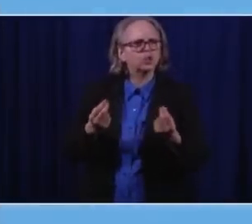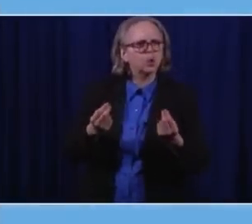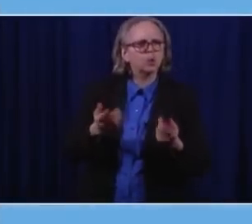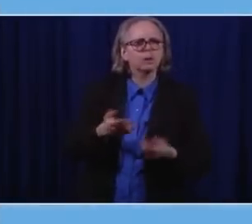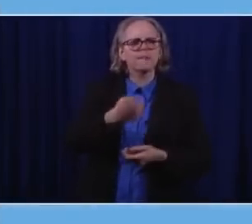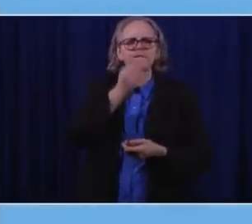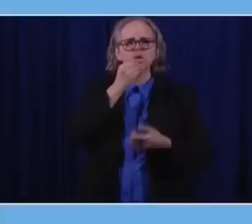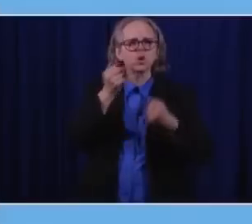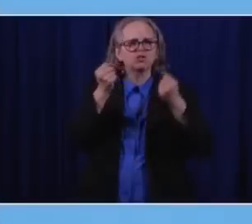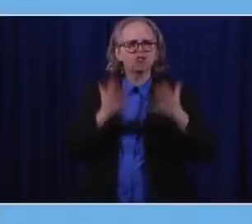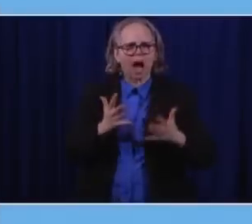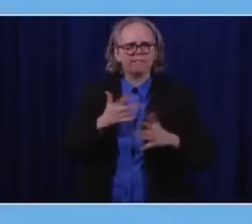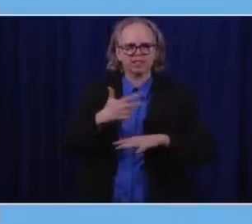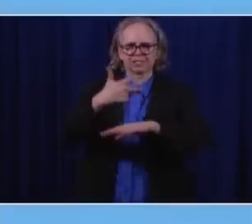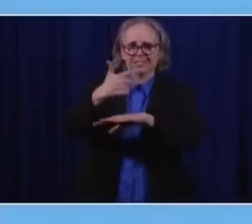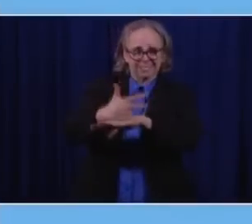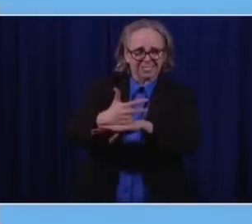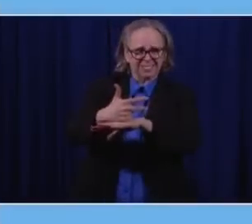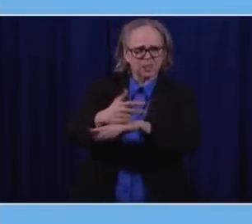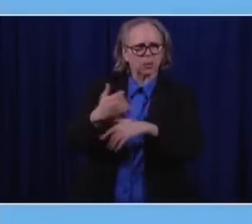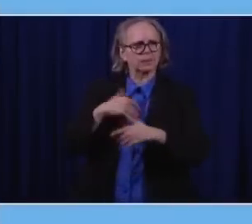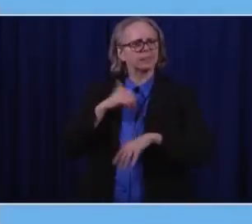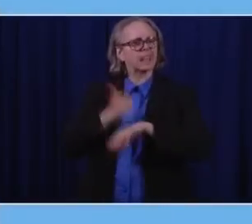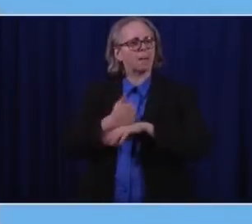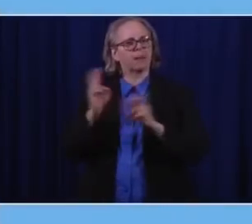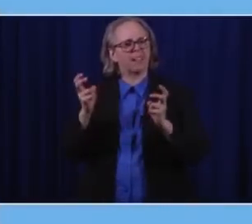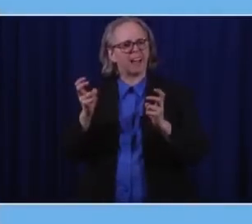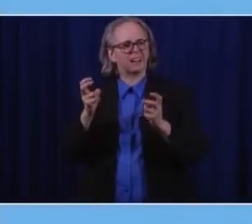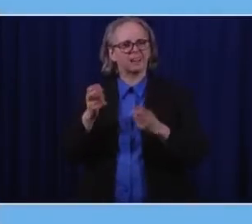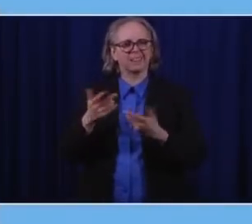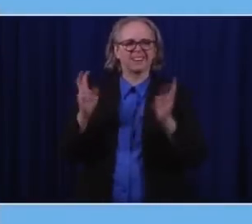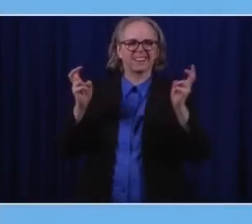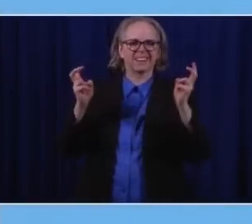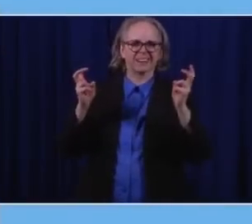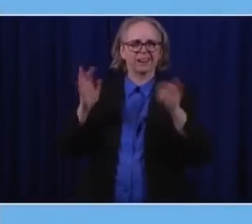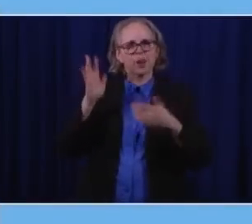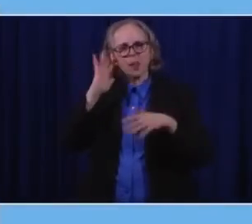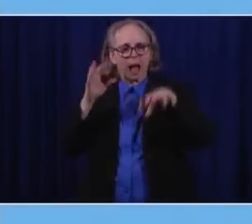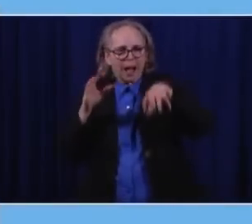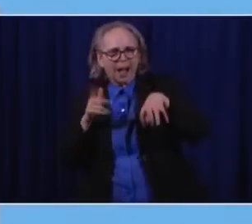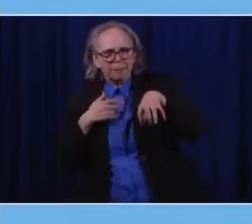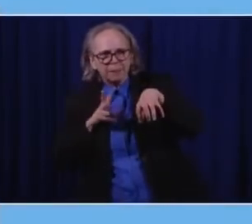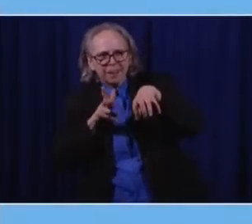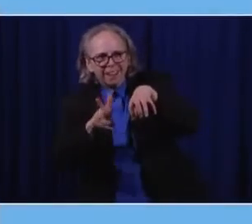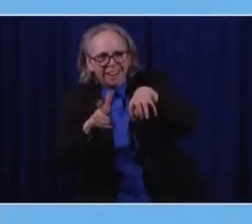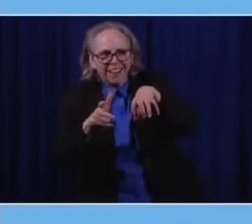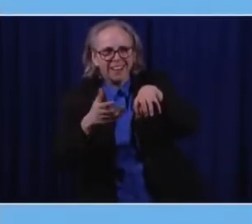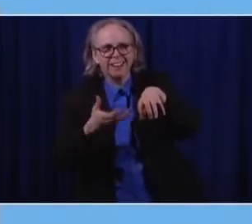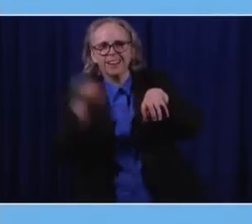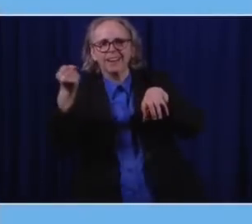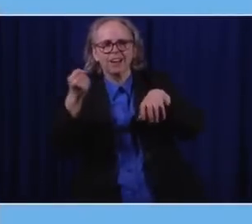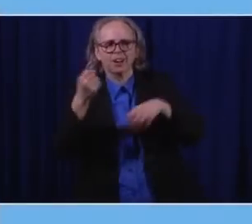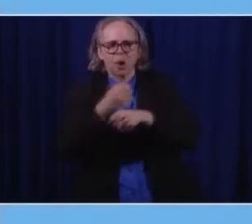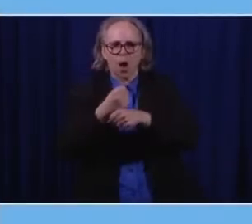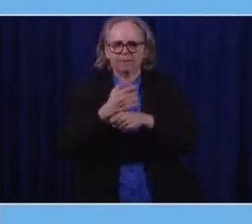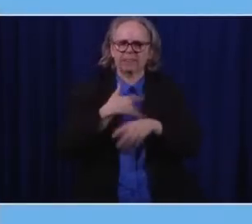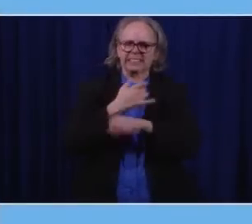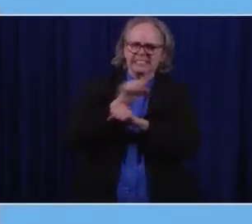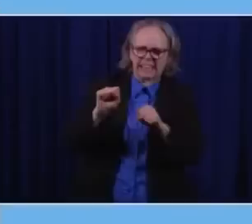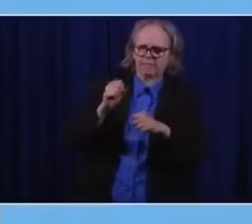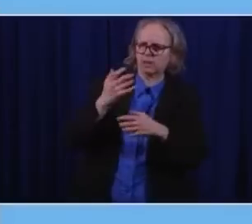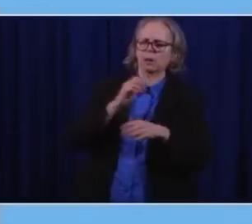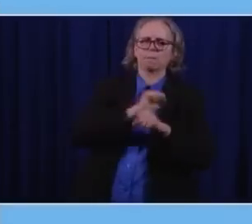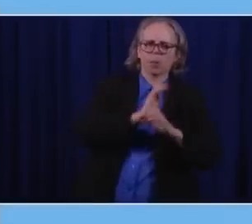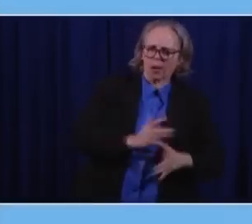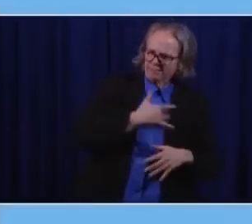mock drive-through to make sure that we make our customers feel comfortable and we're also keeping everyone safe. We want to stay